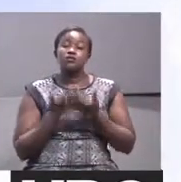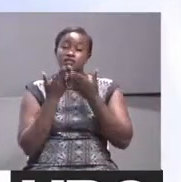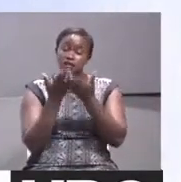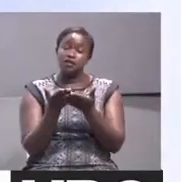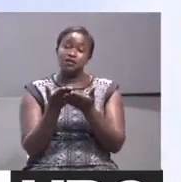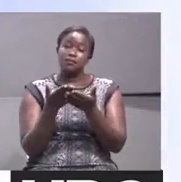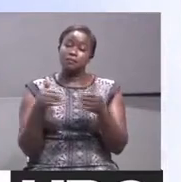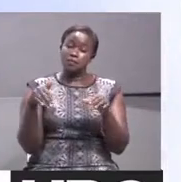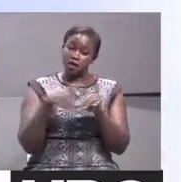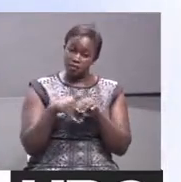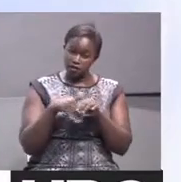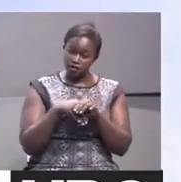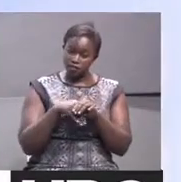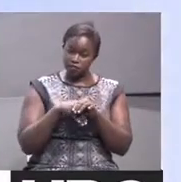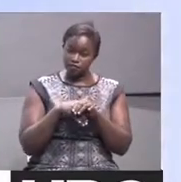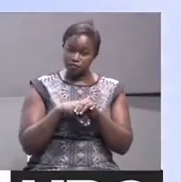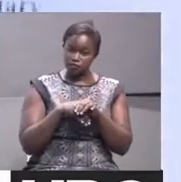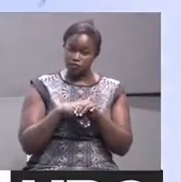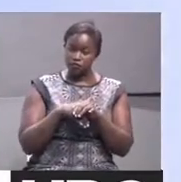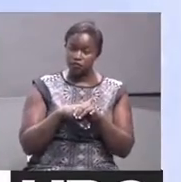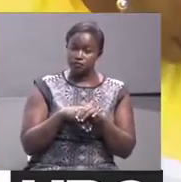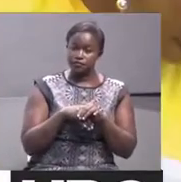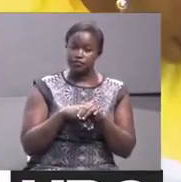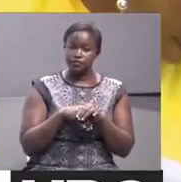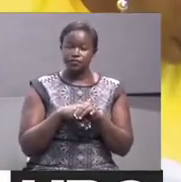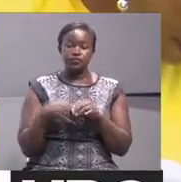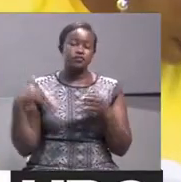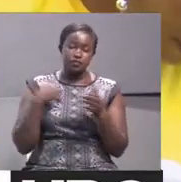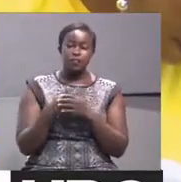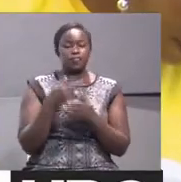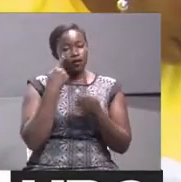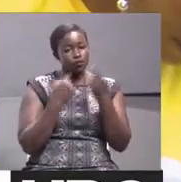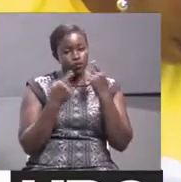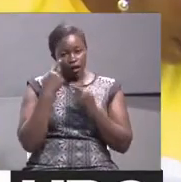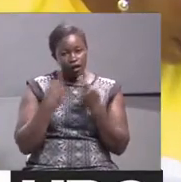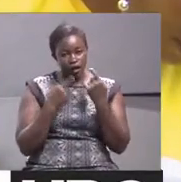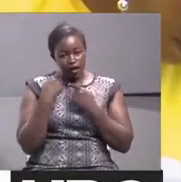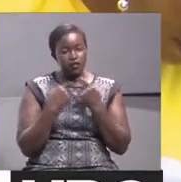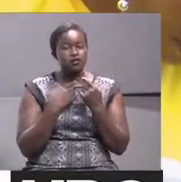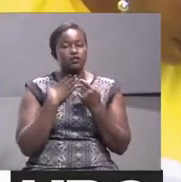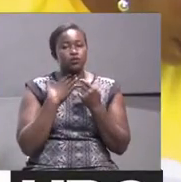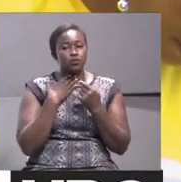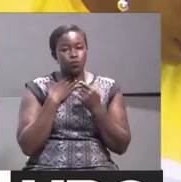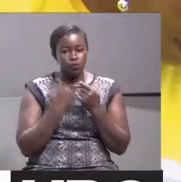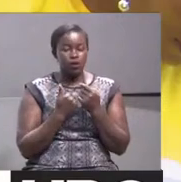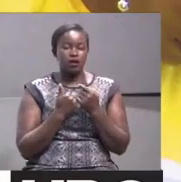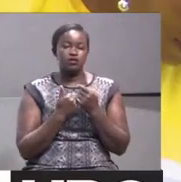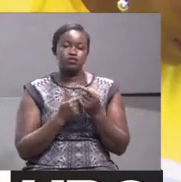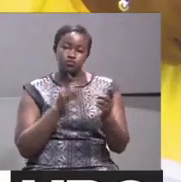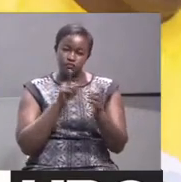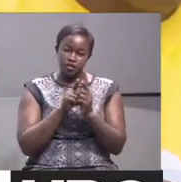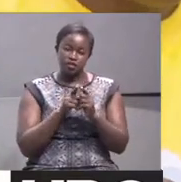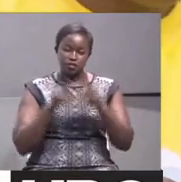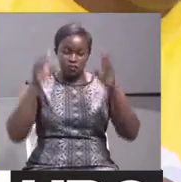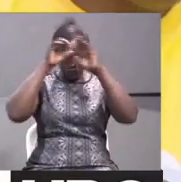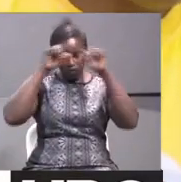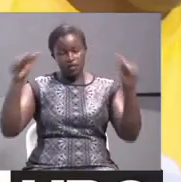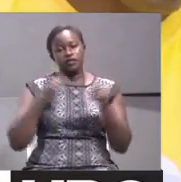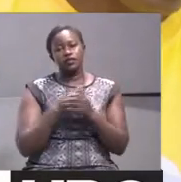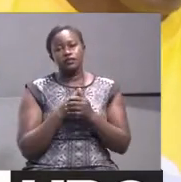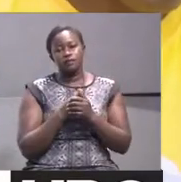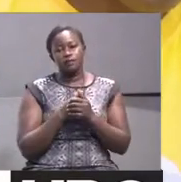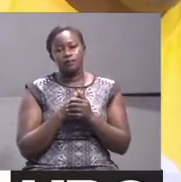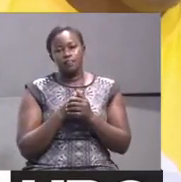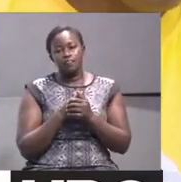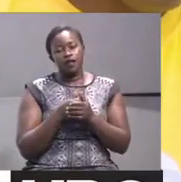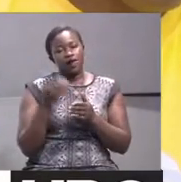membership that has been crying all along to seek appointment with the president. It was 6 September at